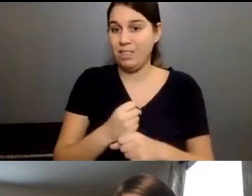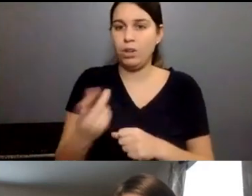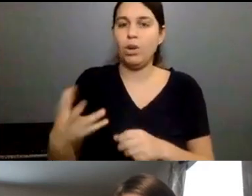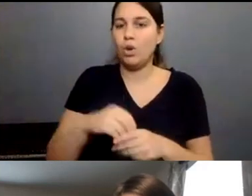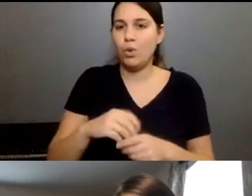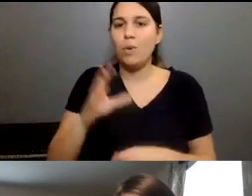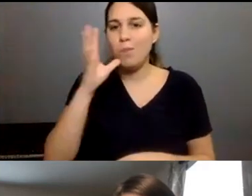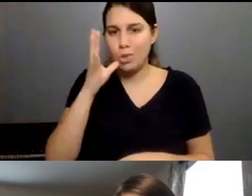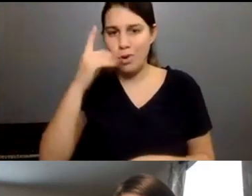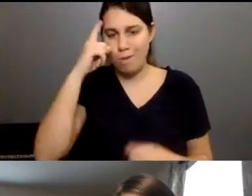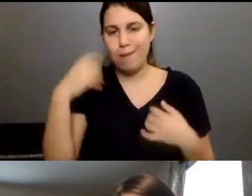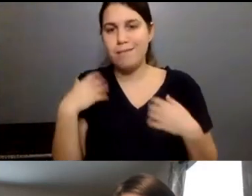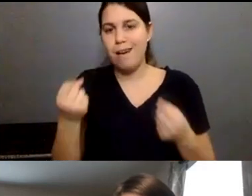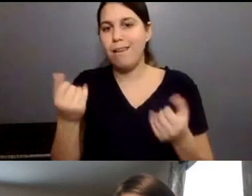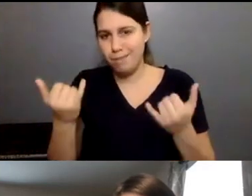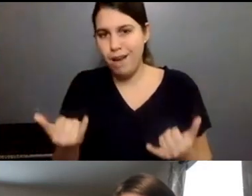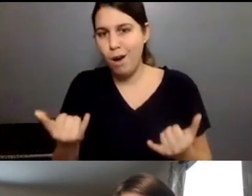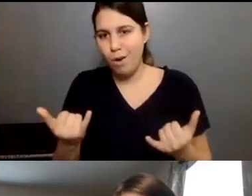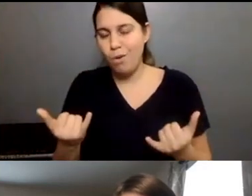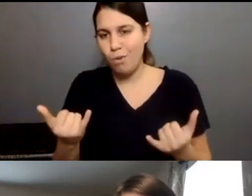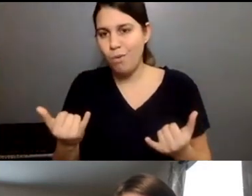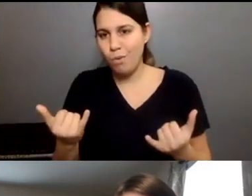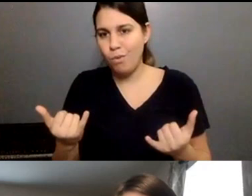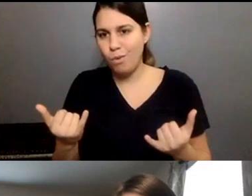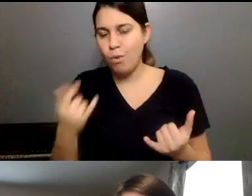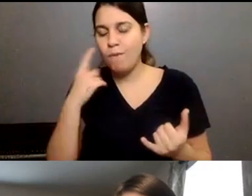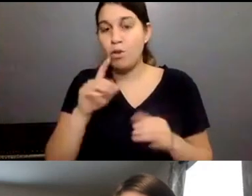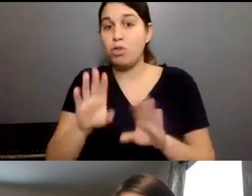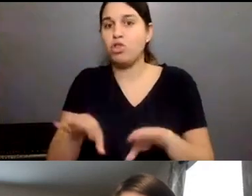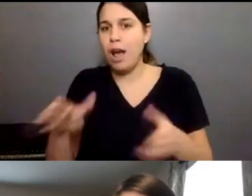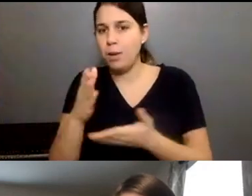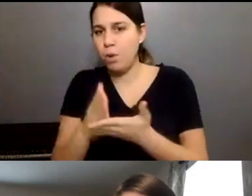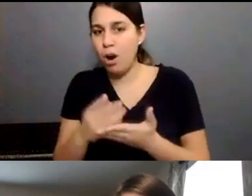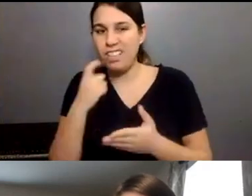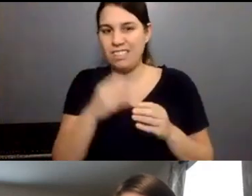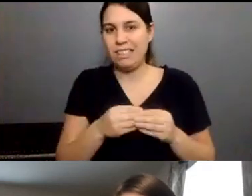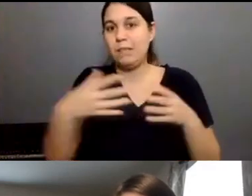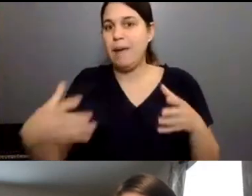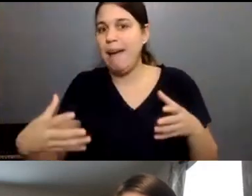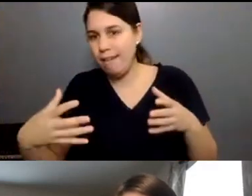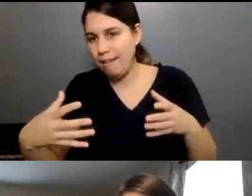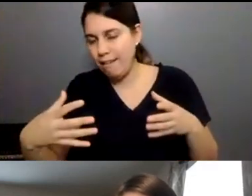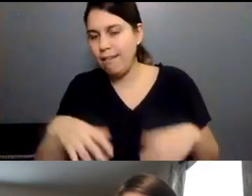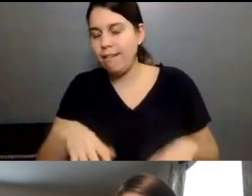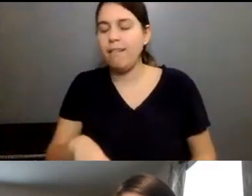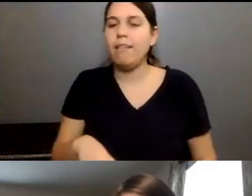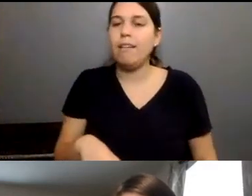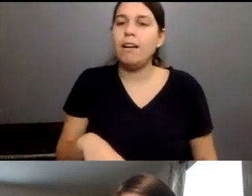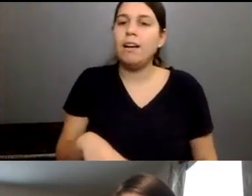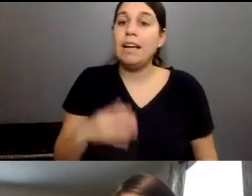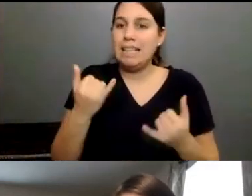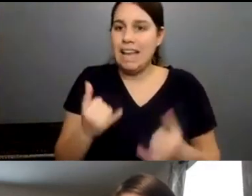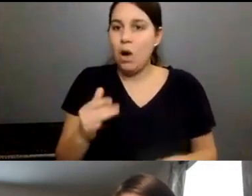maternal mental health into the child portion of it. So that's the expansion. So this is now a